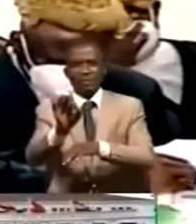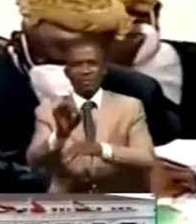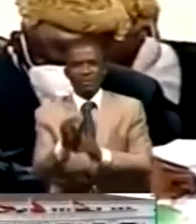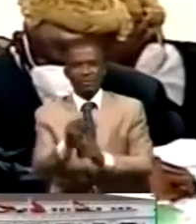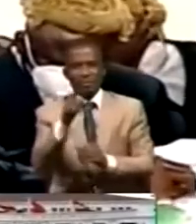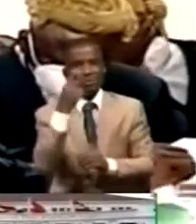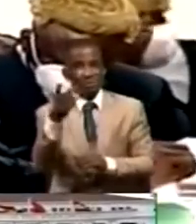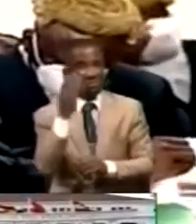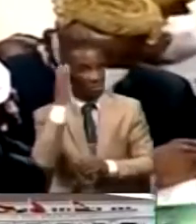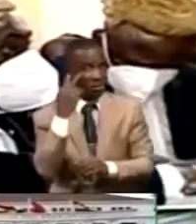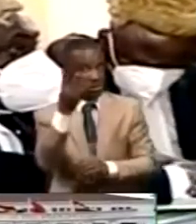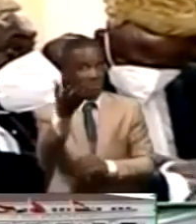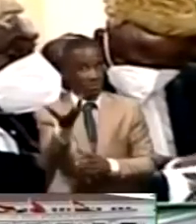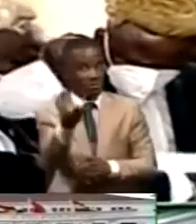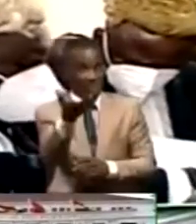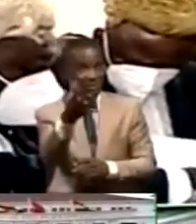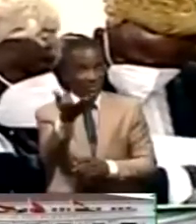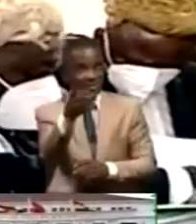you see that?